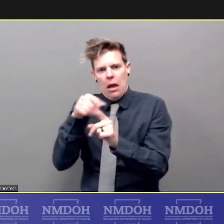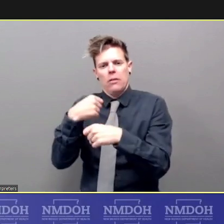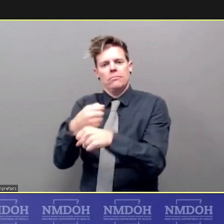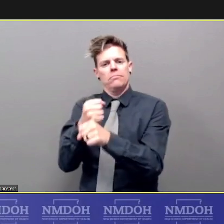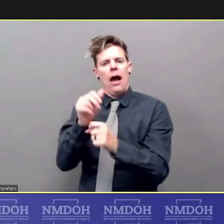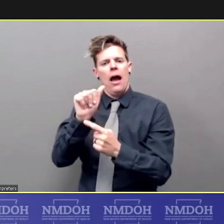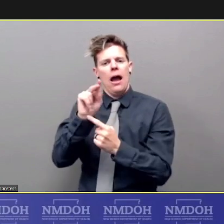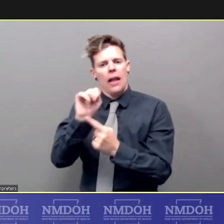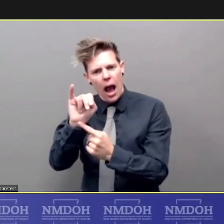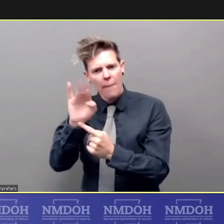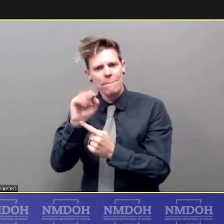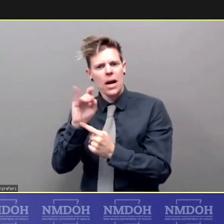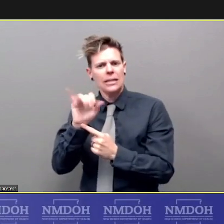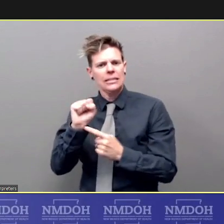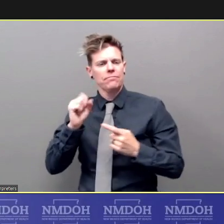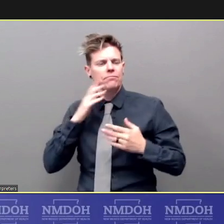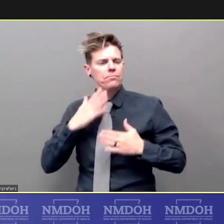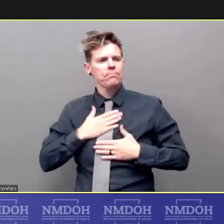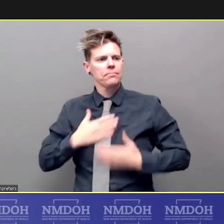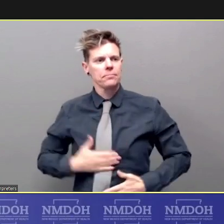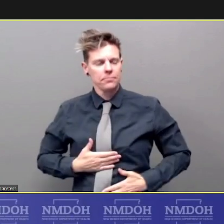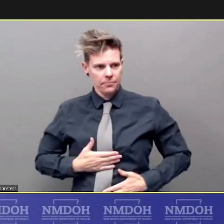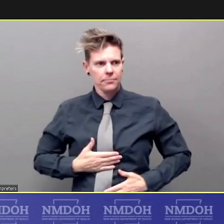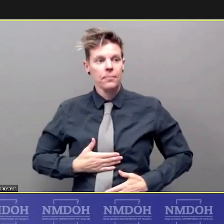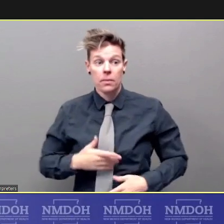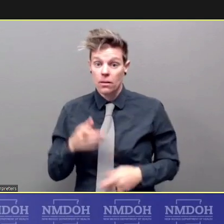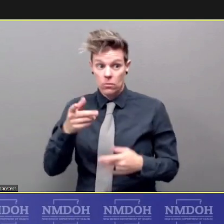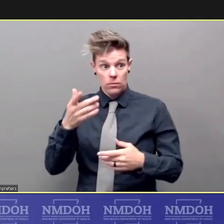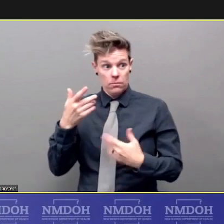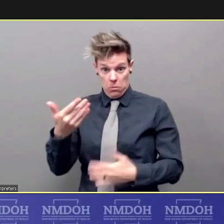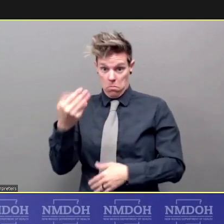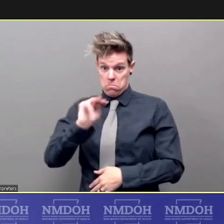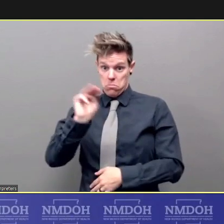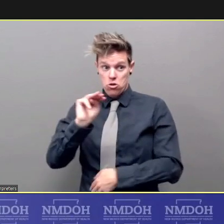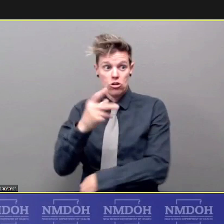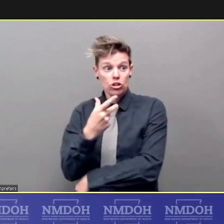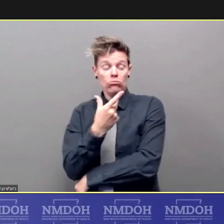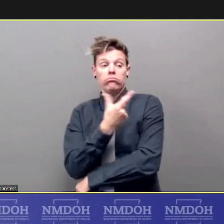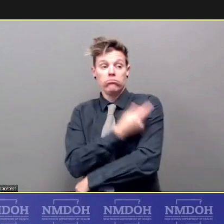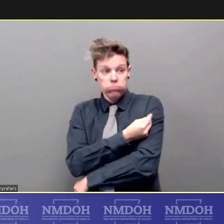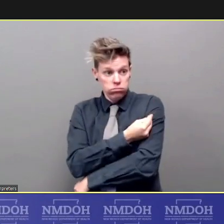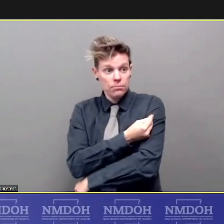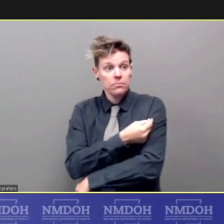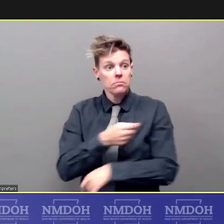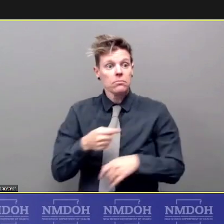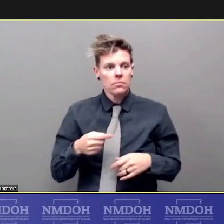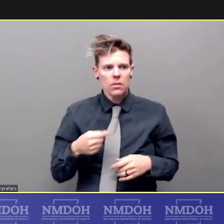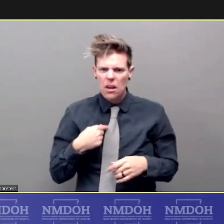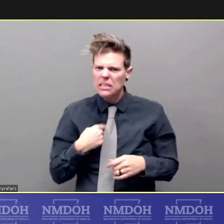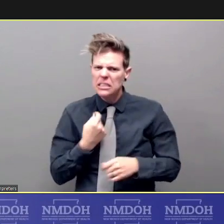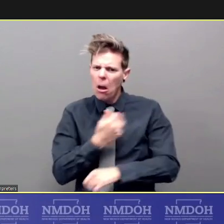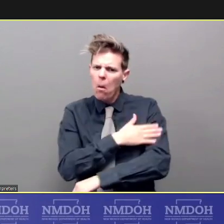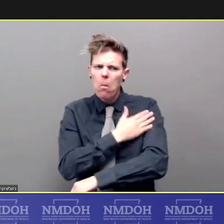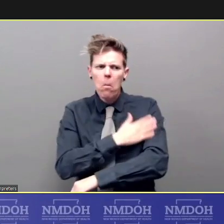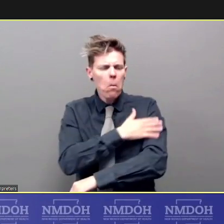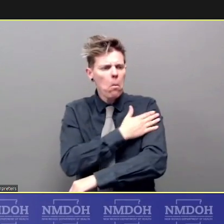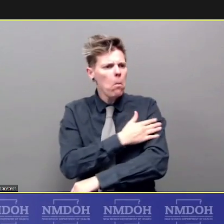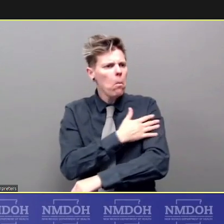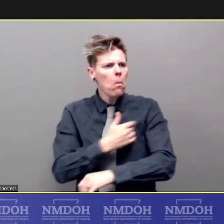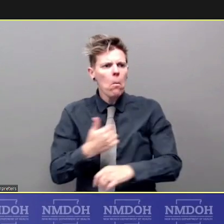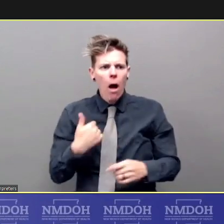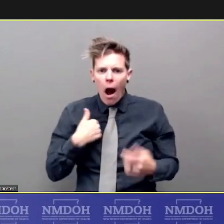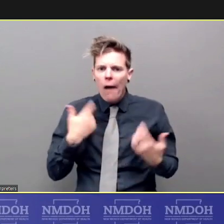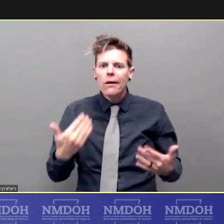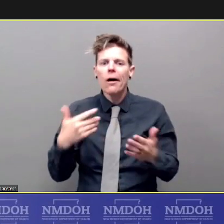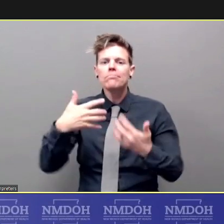when I get my tetanus shot, my arm gets sore. I try to go on an elliptical machine that night so I can, I don't know what I'm doing, working it into my system